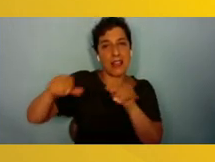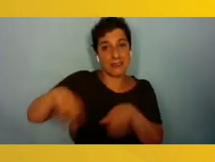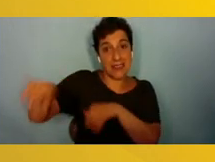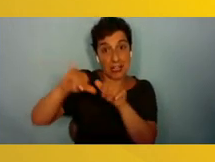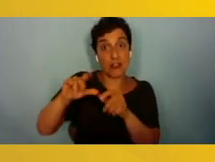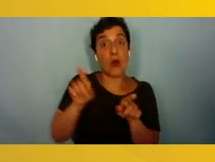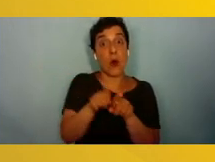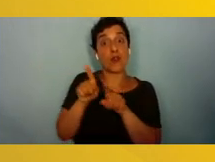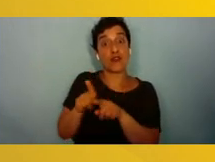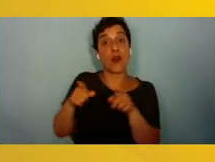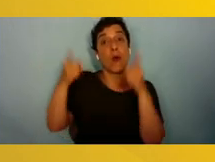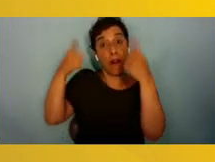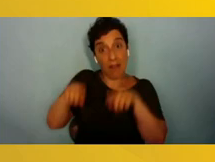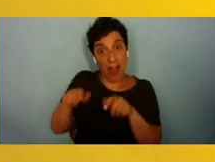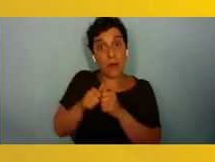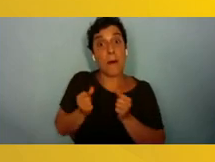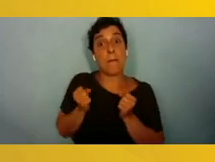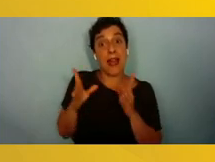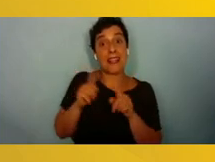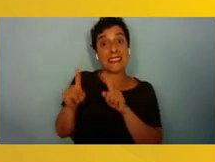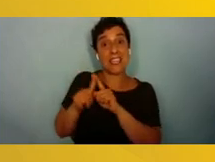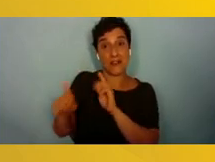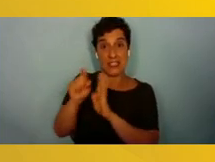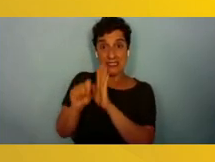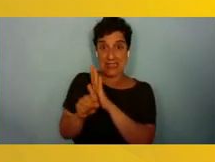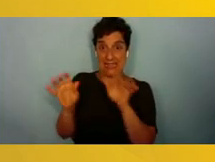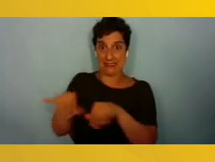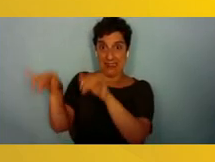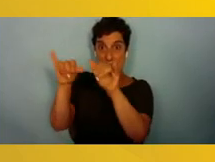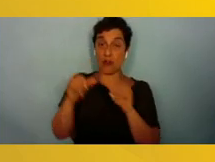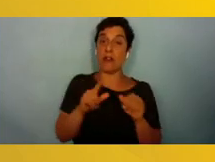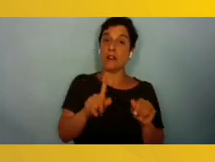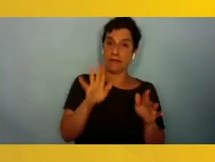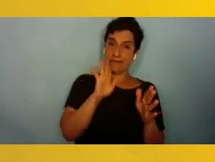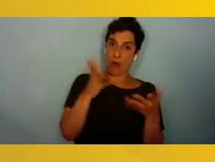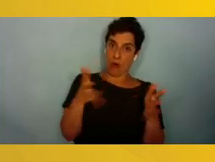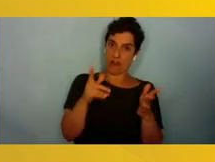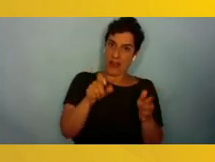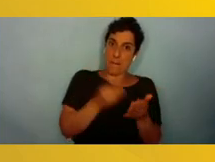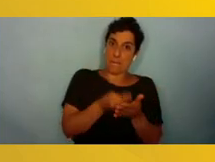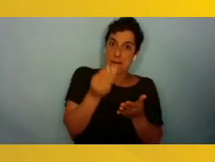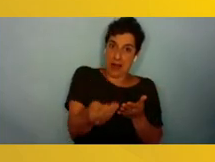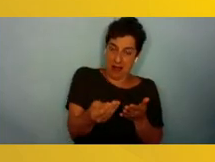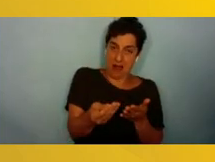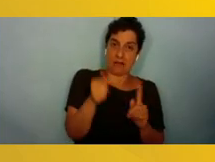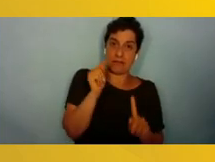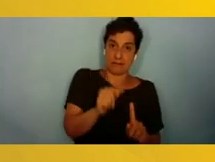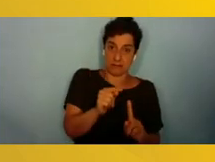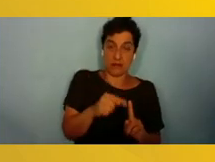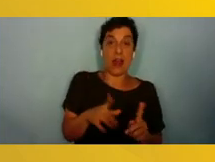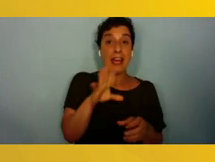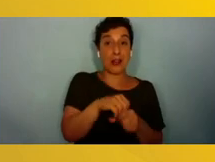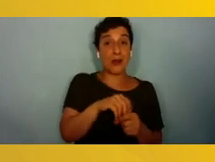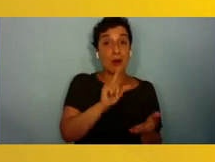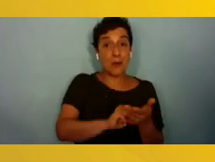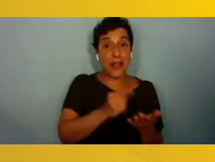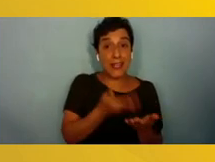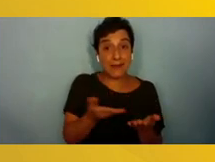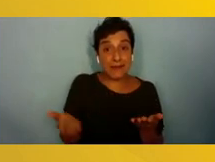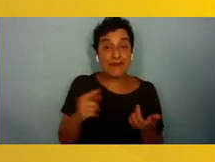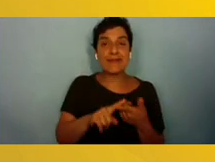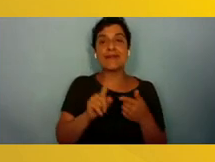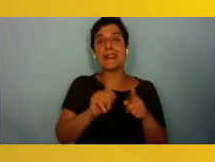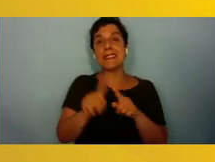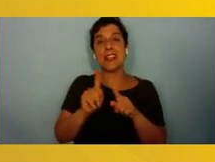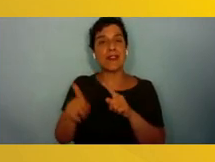this series is for purchase and sold by Carolina Biological Supply Company. It includes print materials, kits of materials for